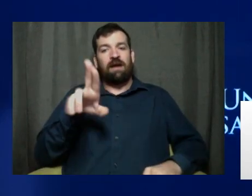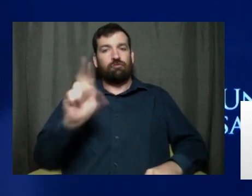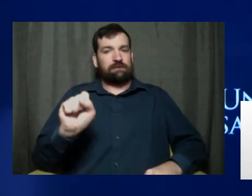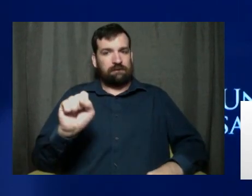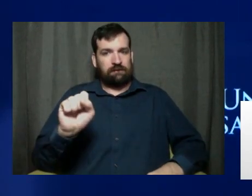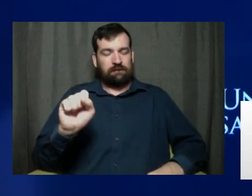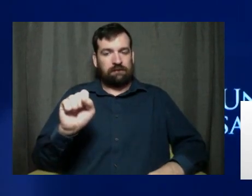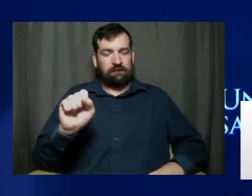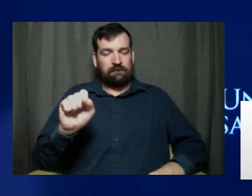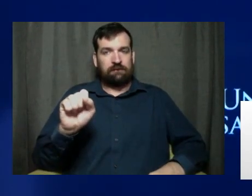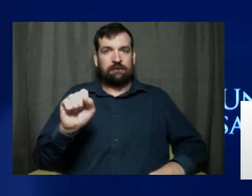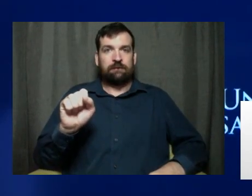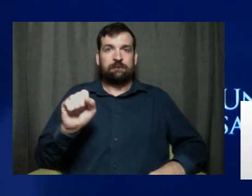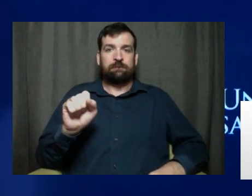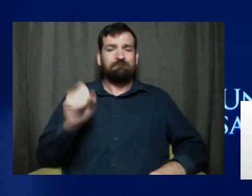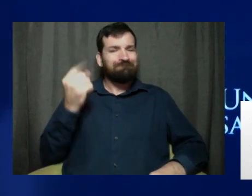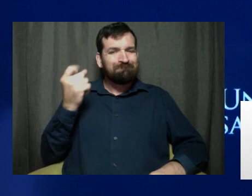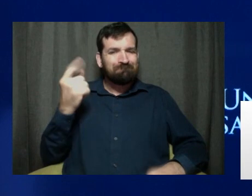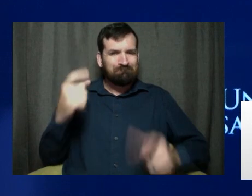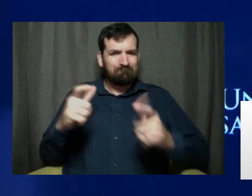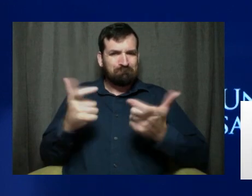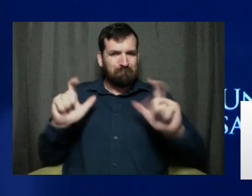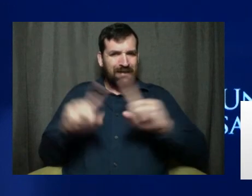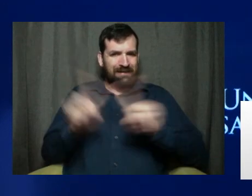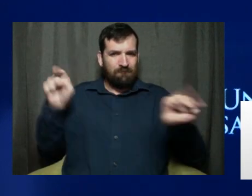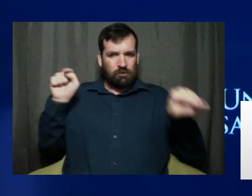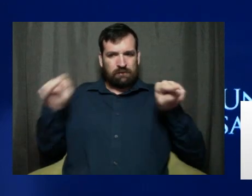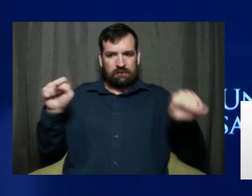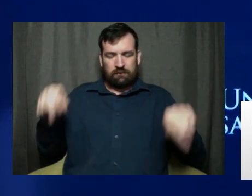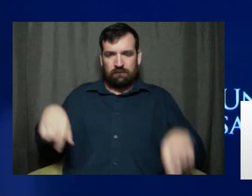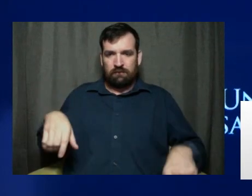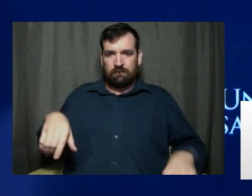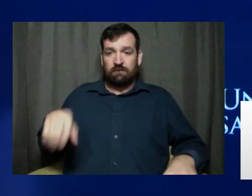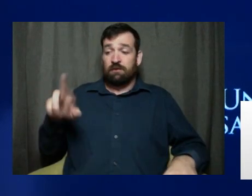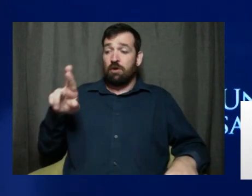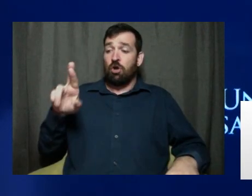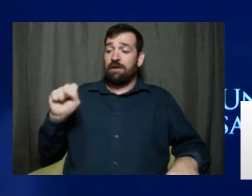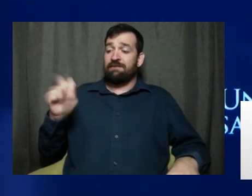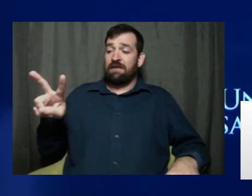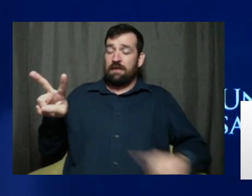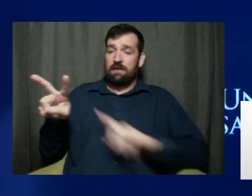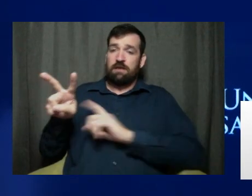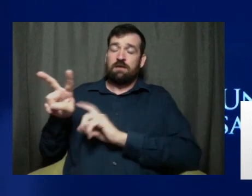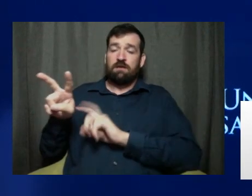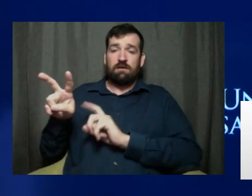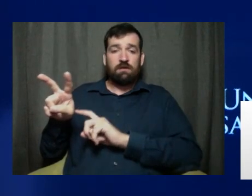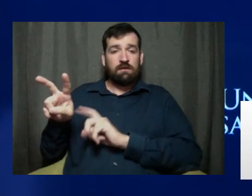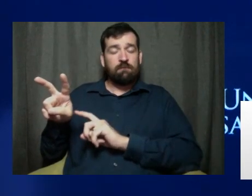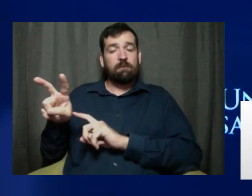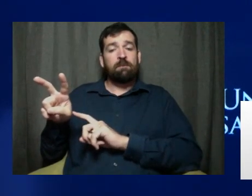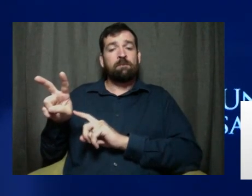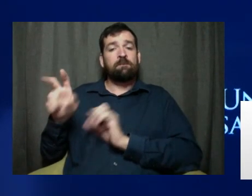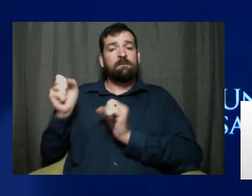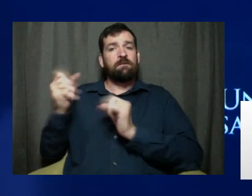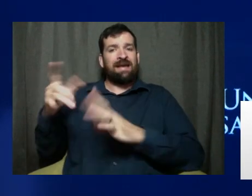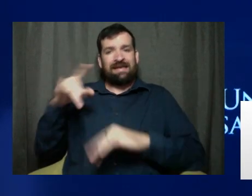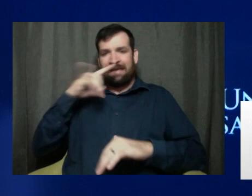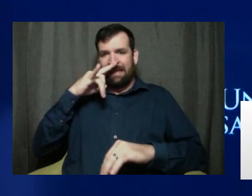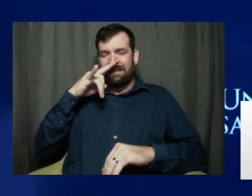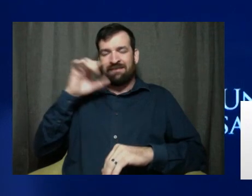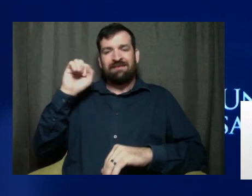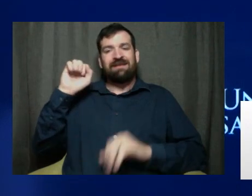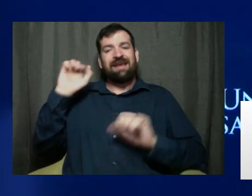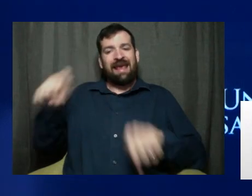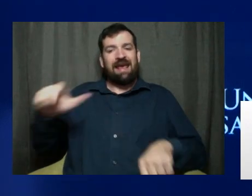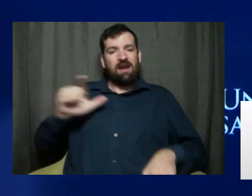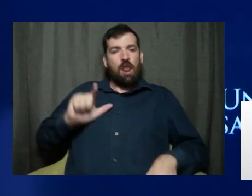and so, but the big difference is that with RSV, a fair number of kids can get it kind of in their lower airways, and those are